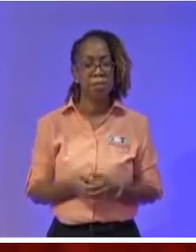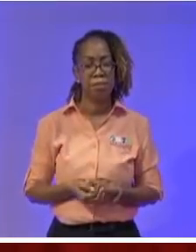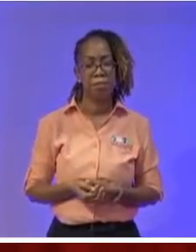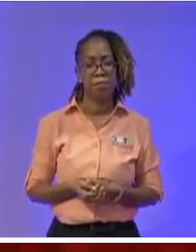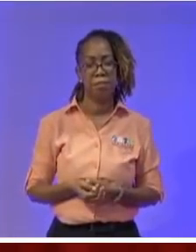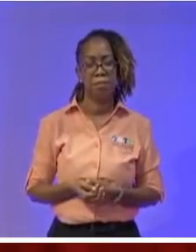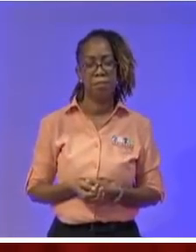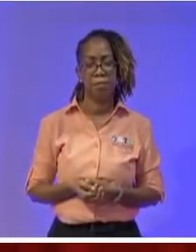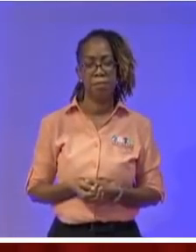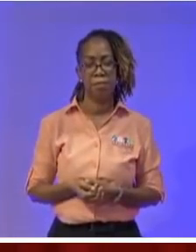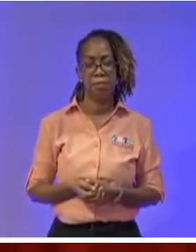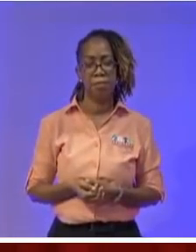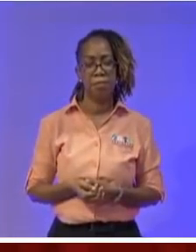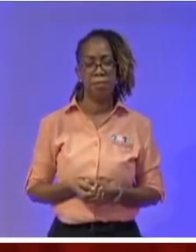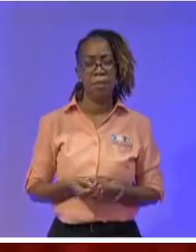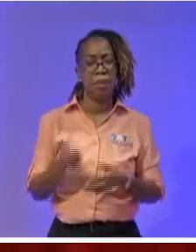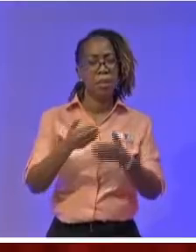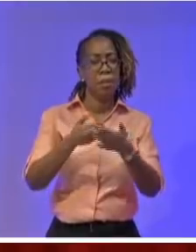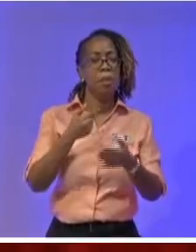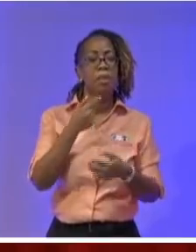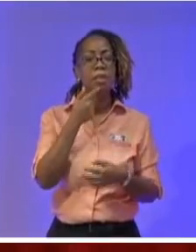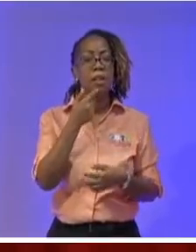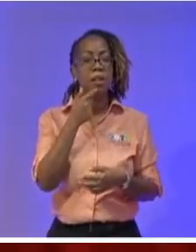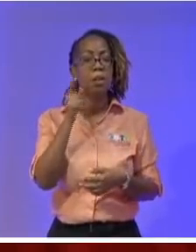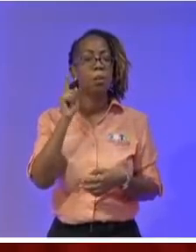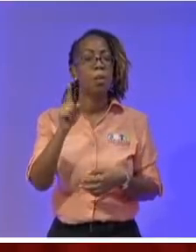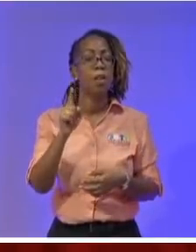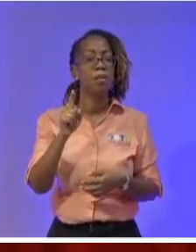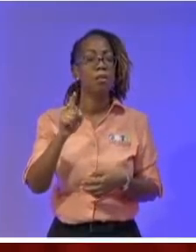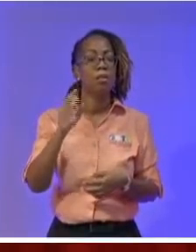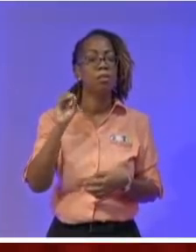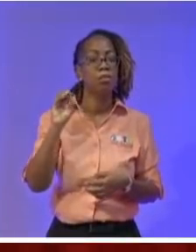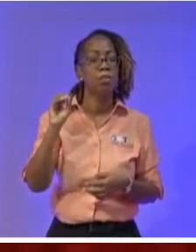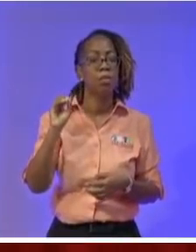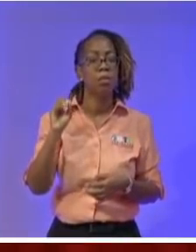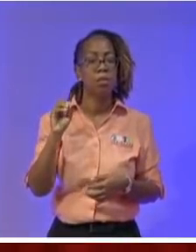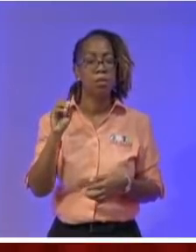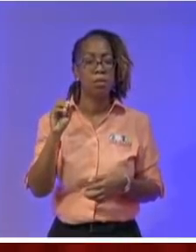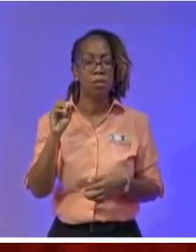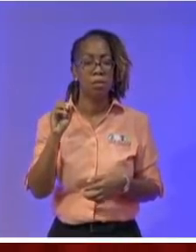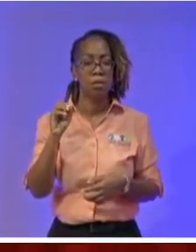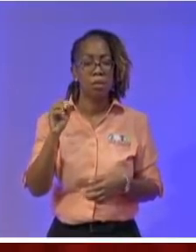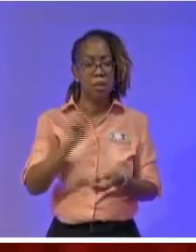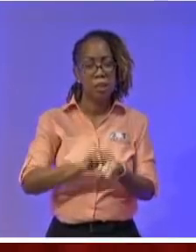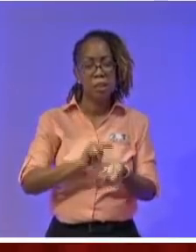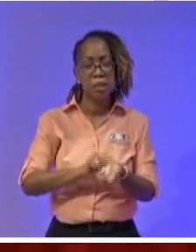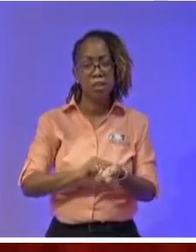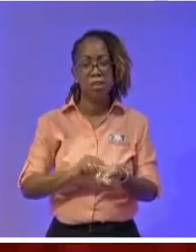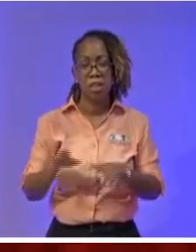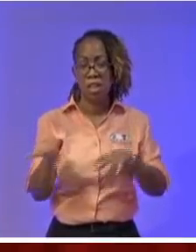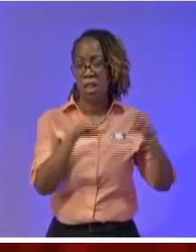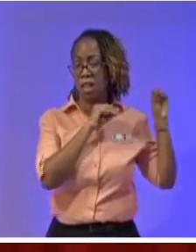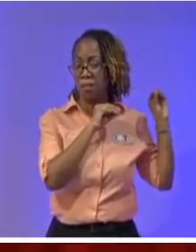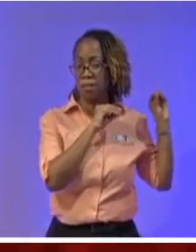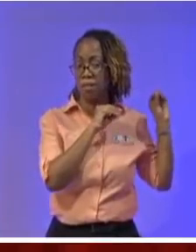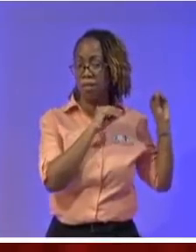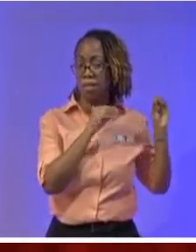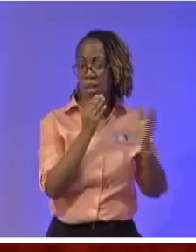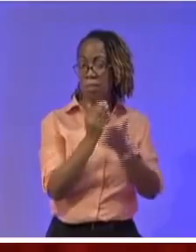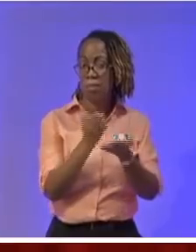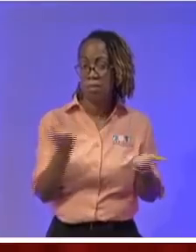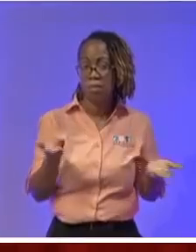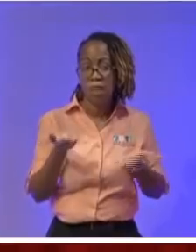100 nurses had left the system. I was just wondering if you have any updates on the actual figures for that report. Thank